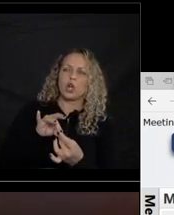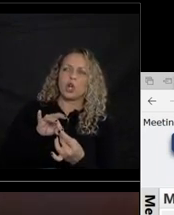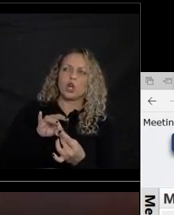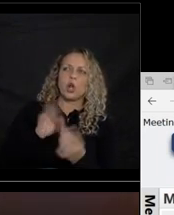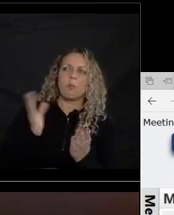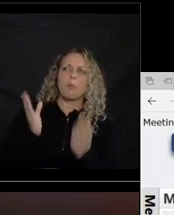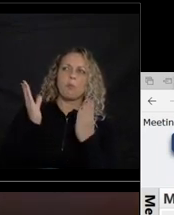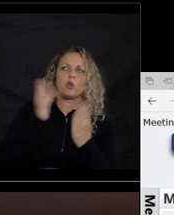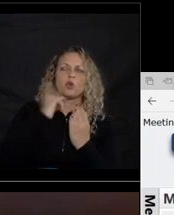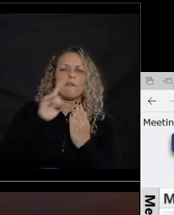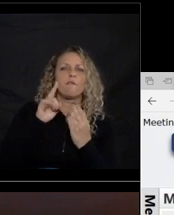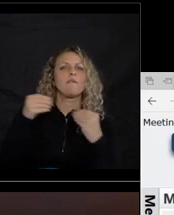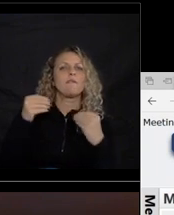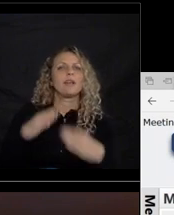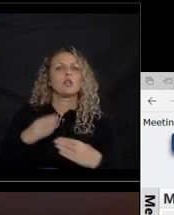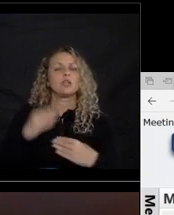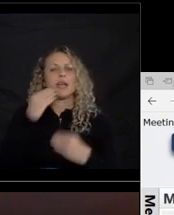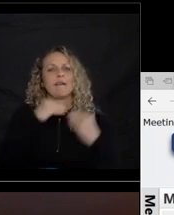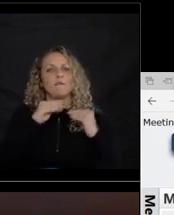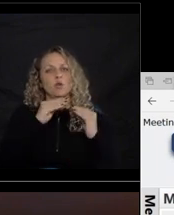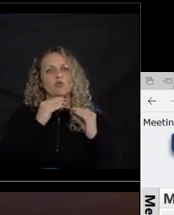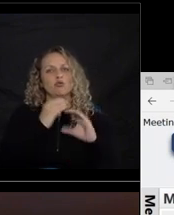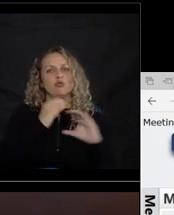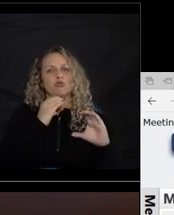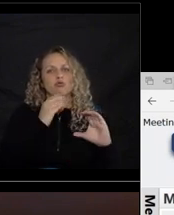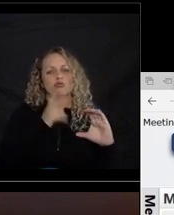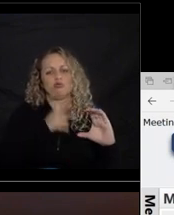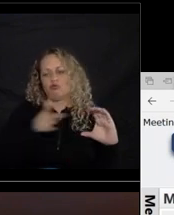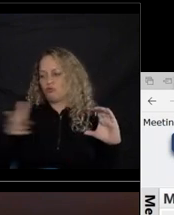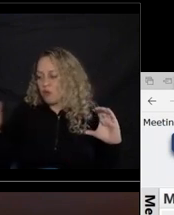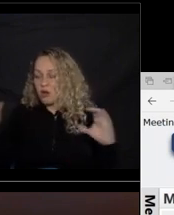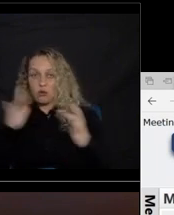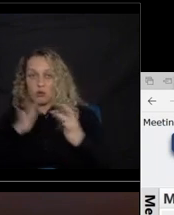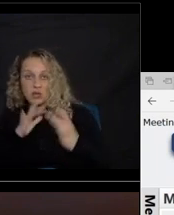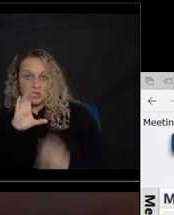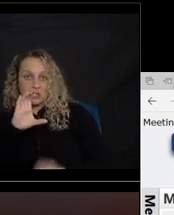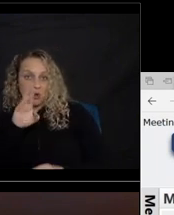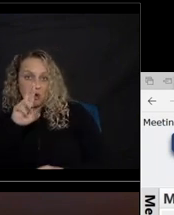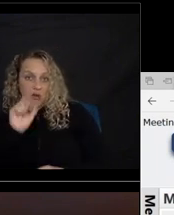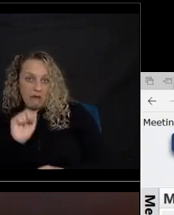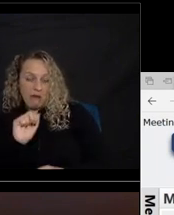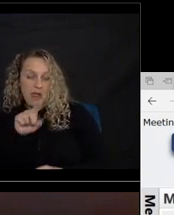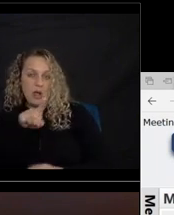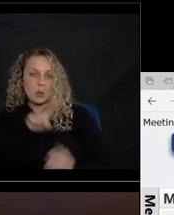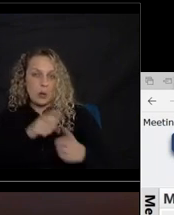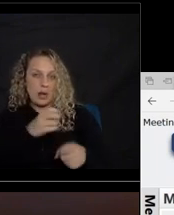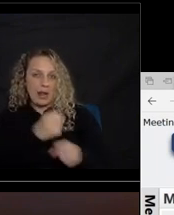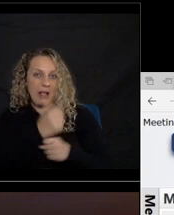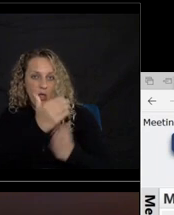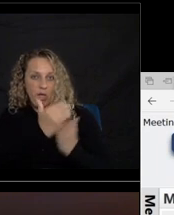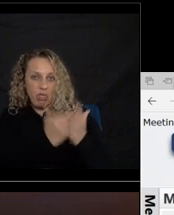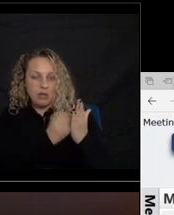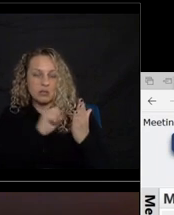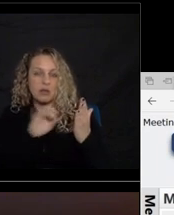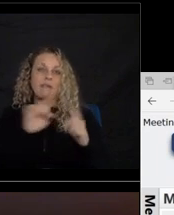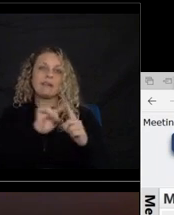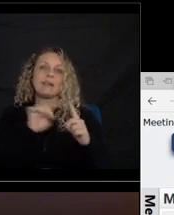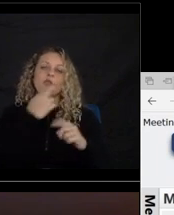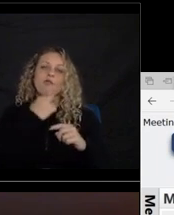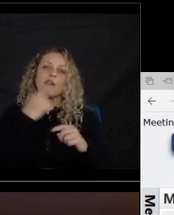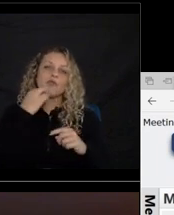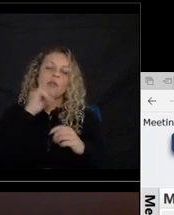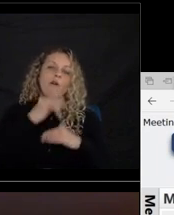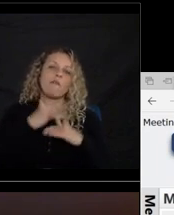proposal for vendors and food trucks. Have you reached out to the CRA to get their list of different restaurants